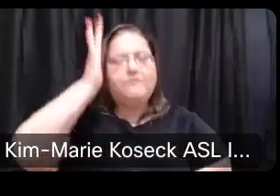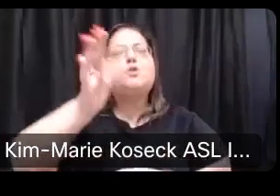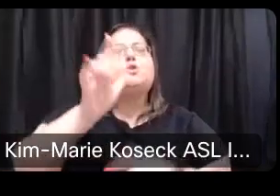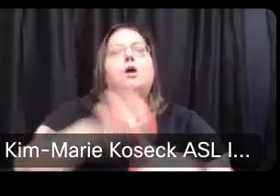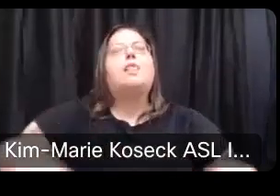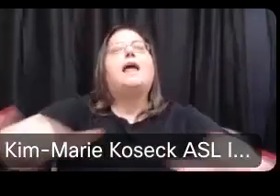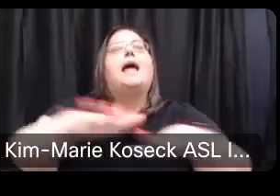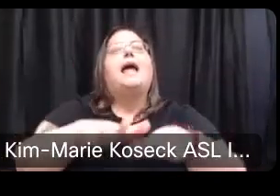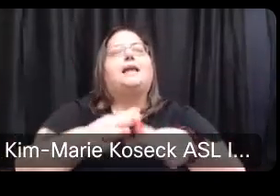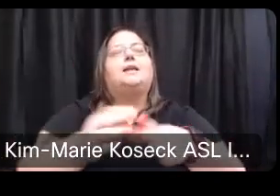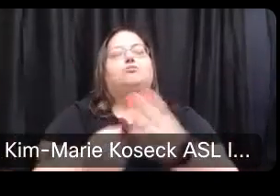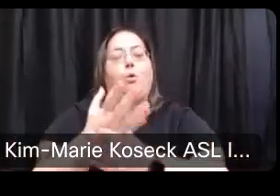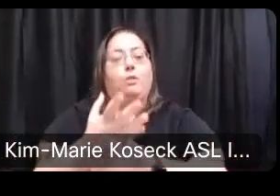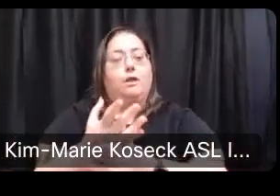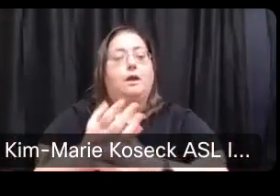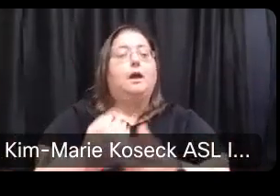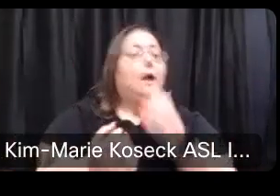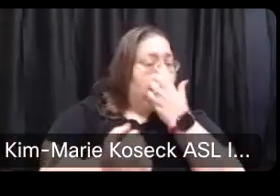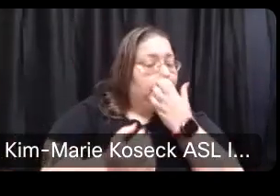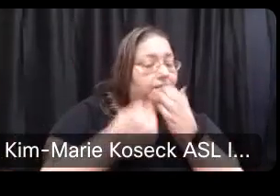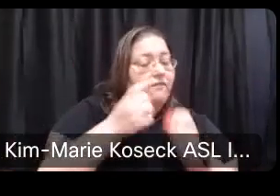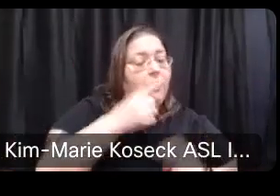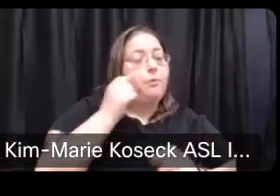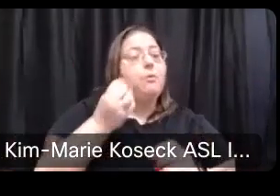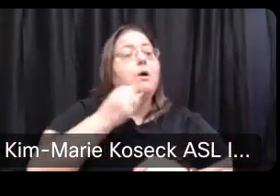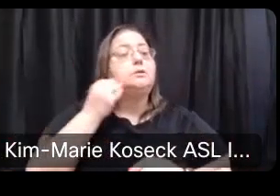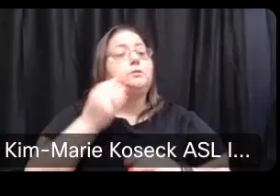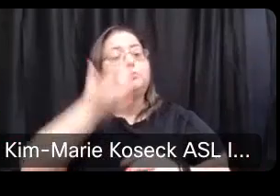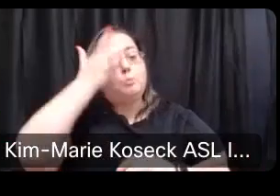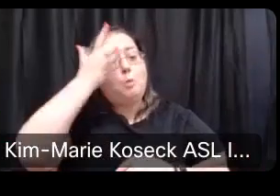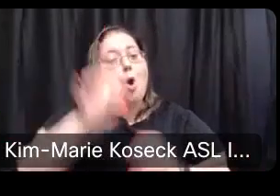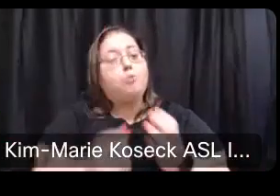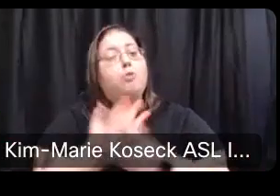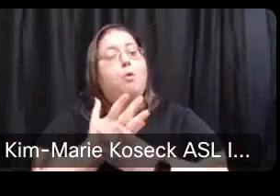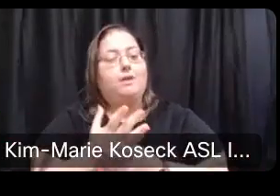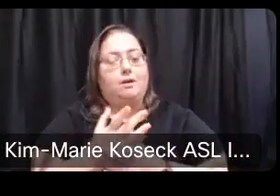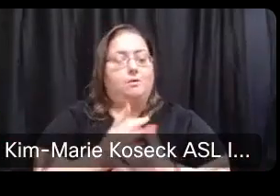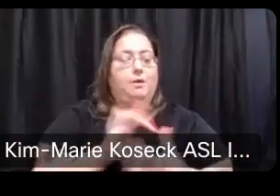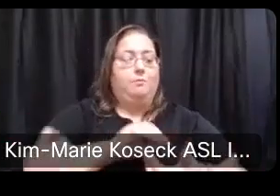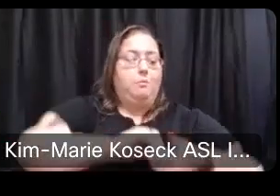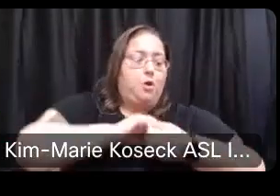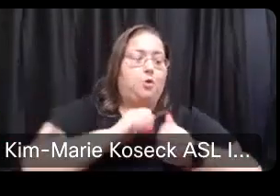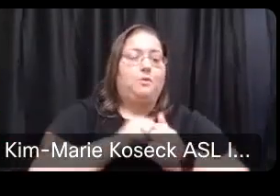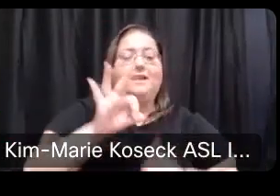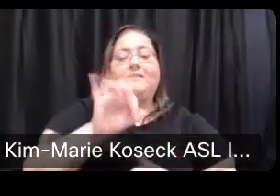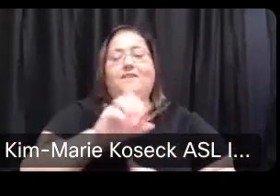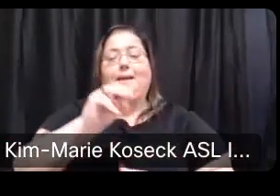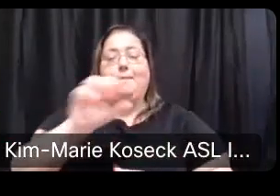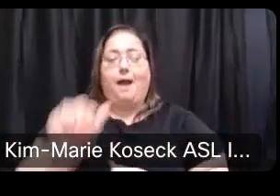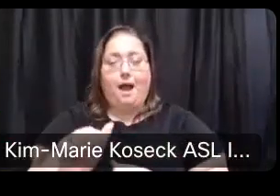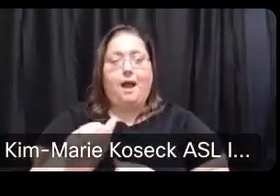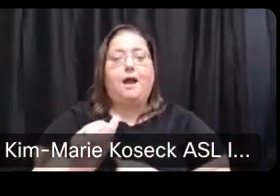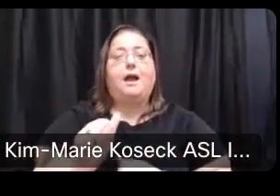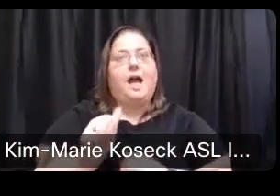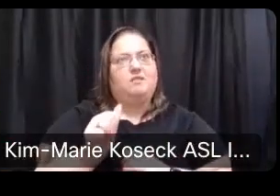smart growth lens and a climate resiliency lens. We partnered with FEMA on these recovery plans, and we developed a number